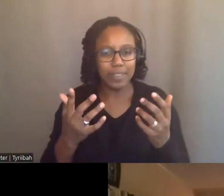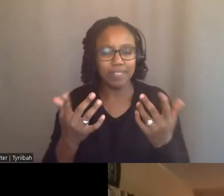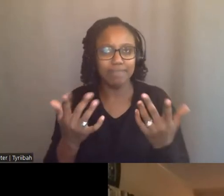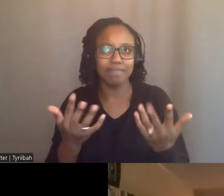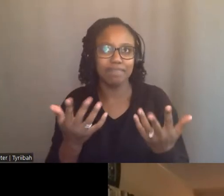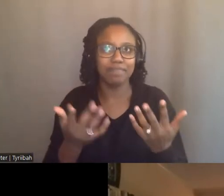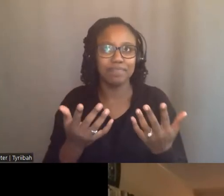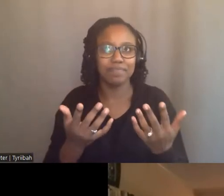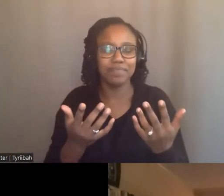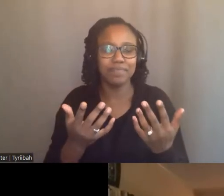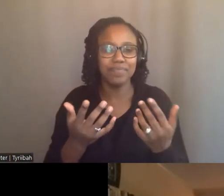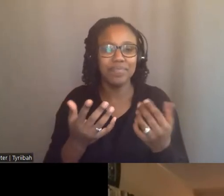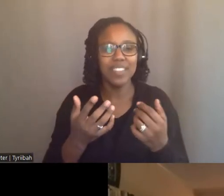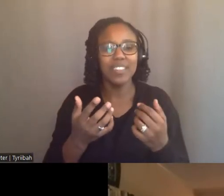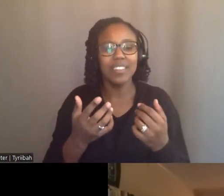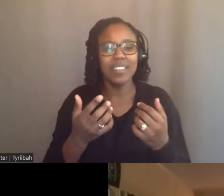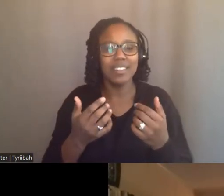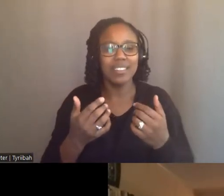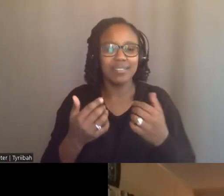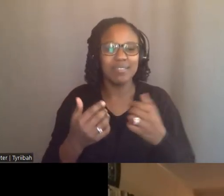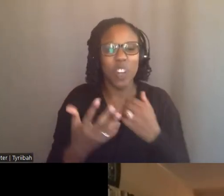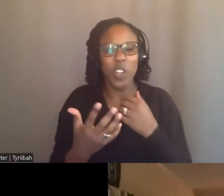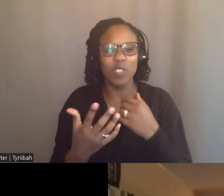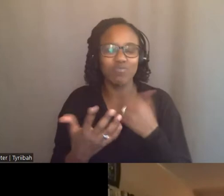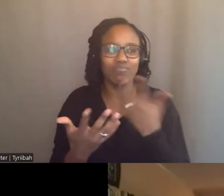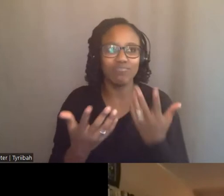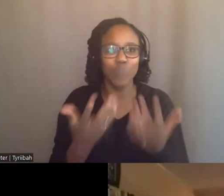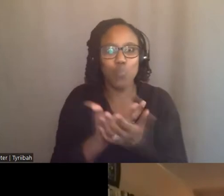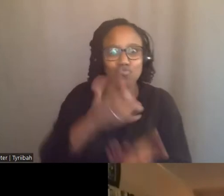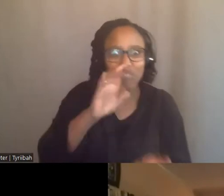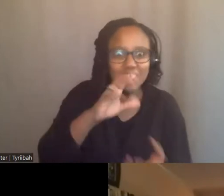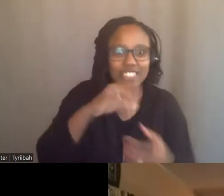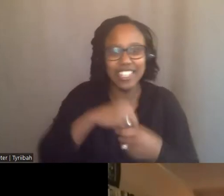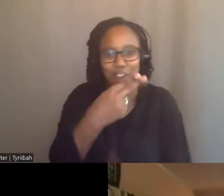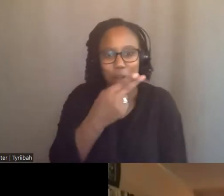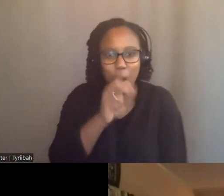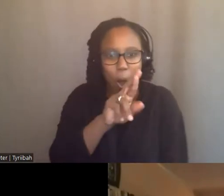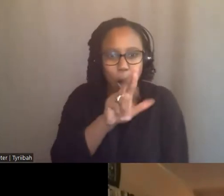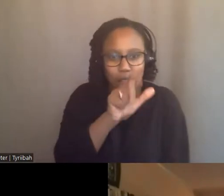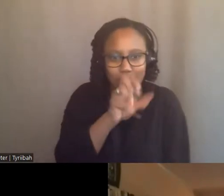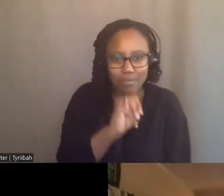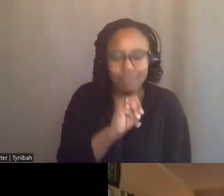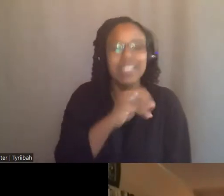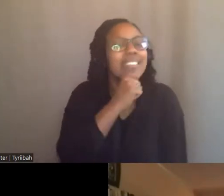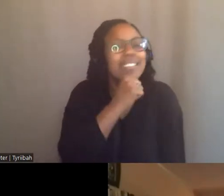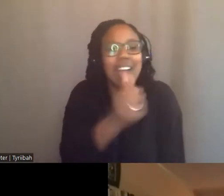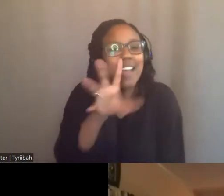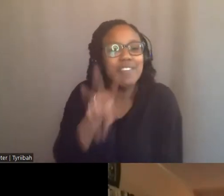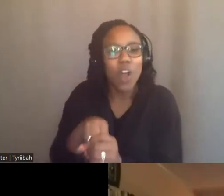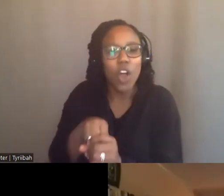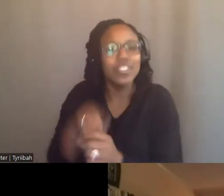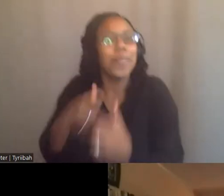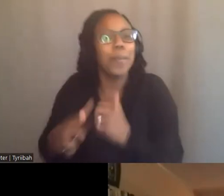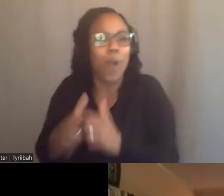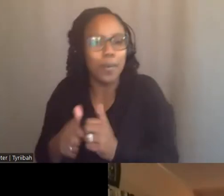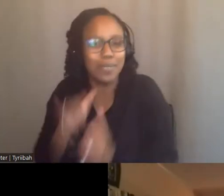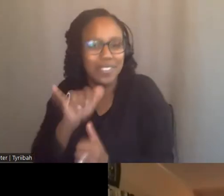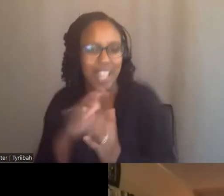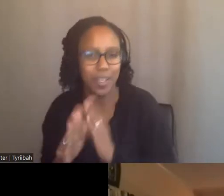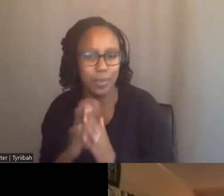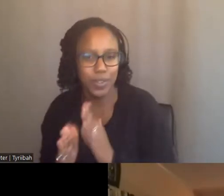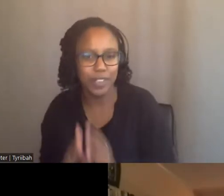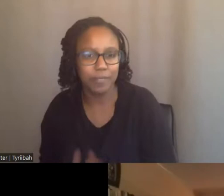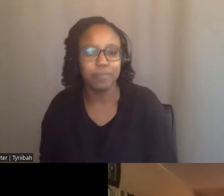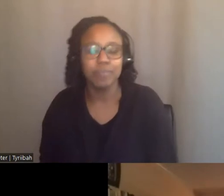not involved in any significant way in the problems of the community. This also happened in Chicago. In Chicago, the Young Lords took over a